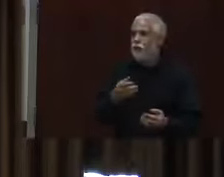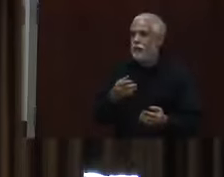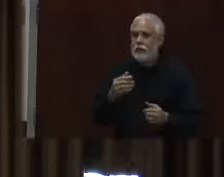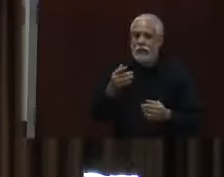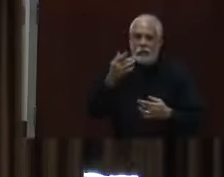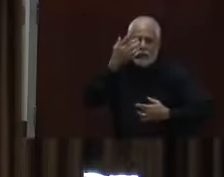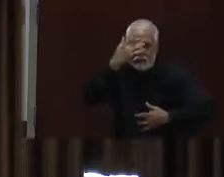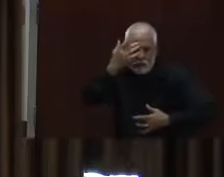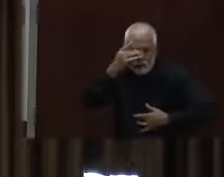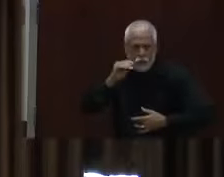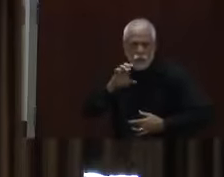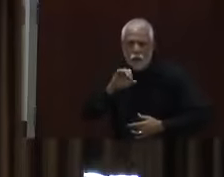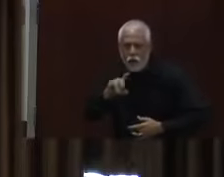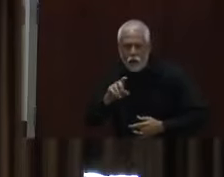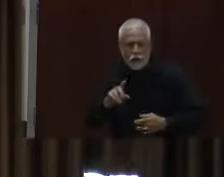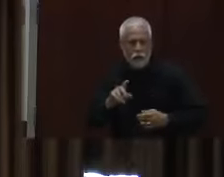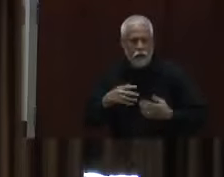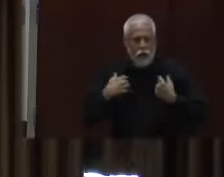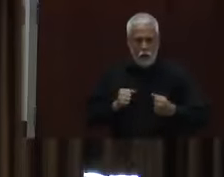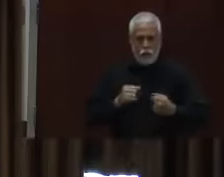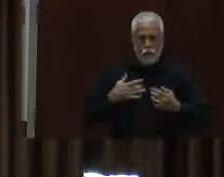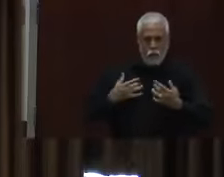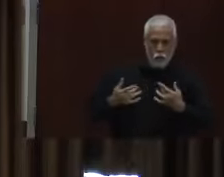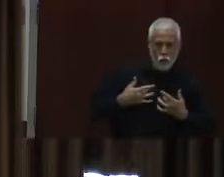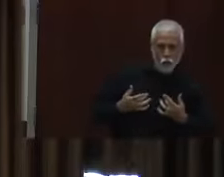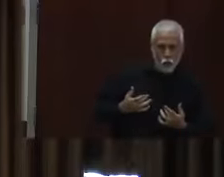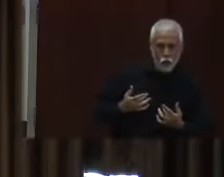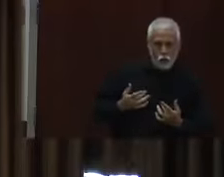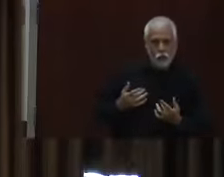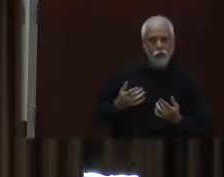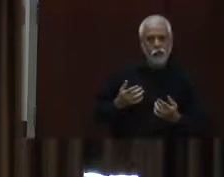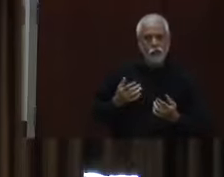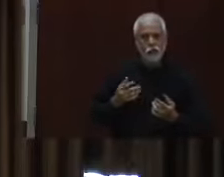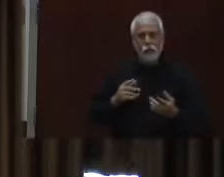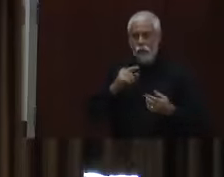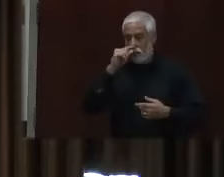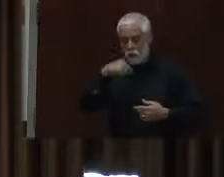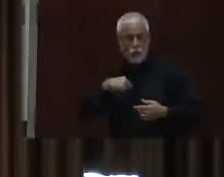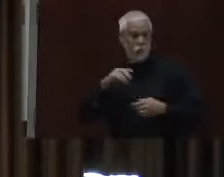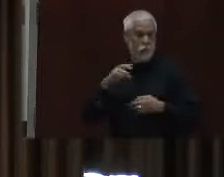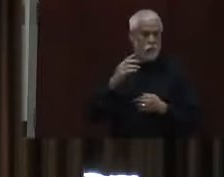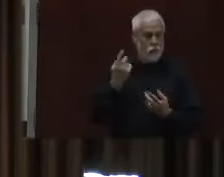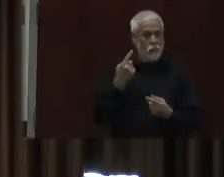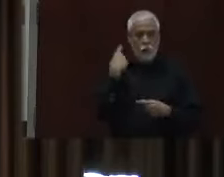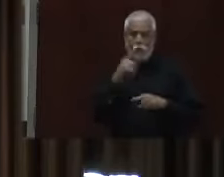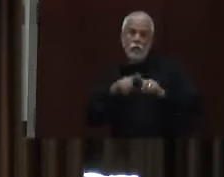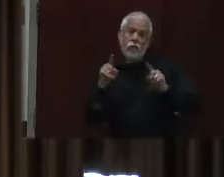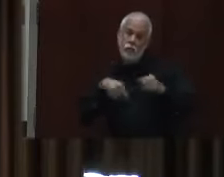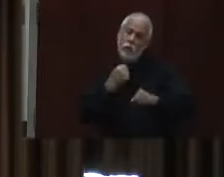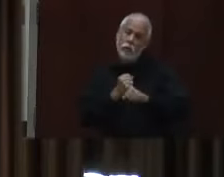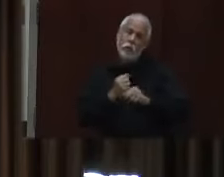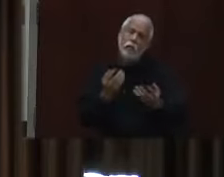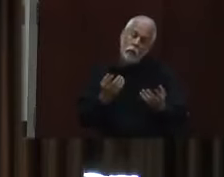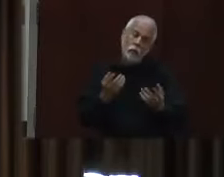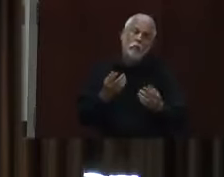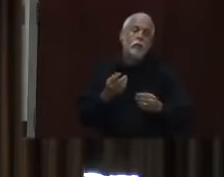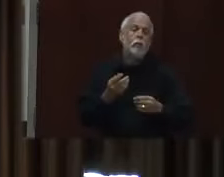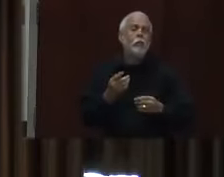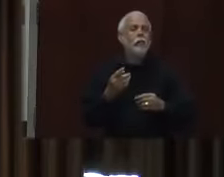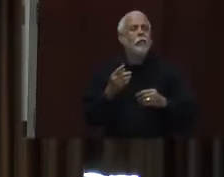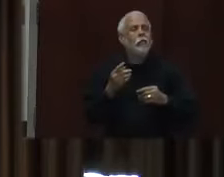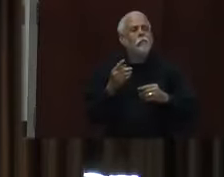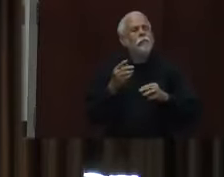chronic condition or a underlying health condition, that your Thanksgiving and your Christmas might look a little different this year.